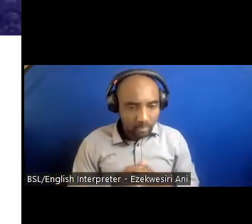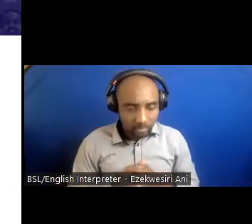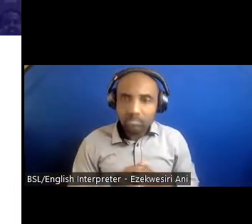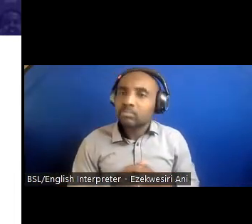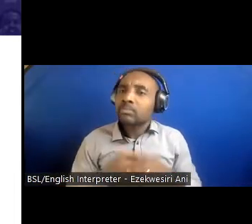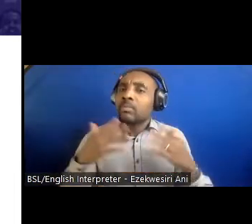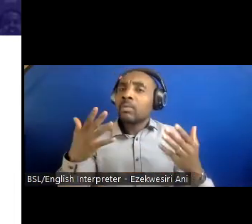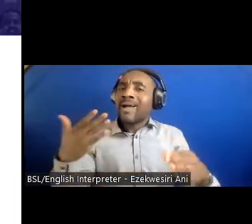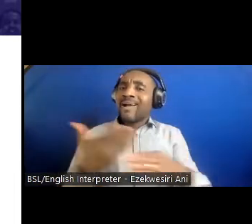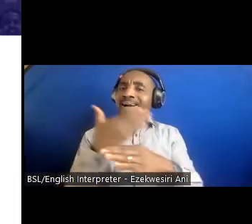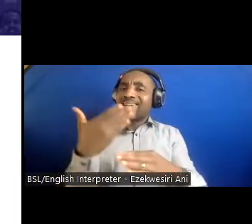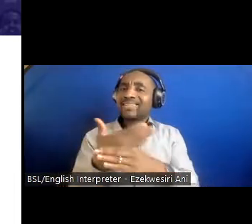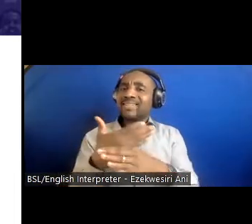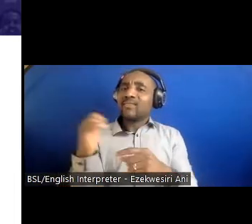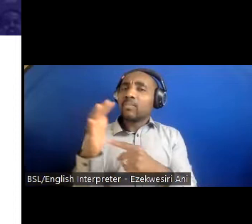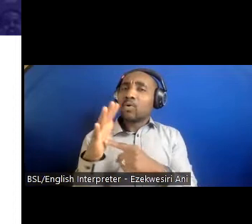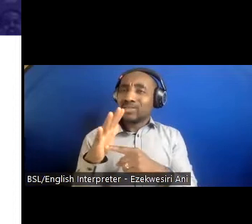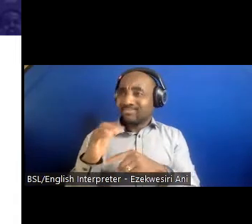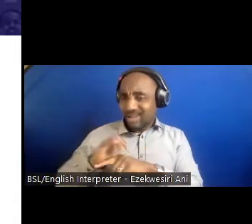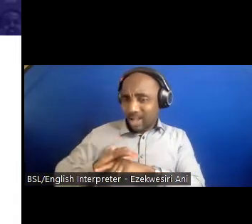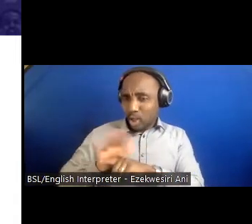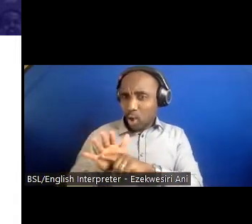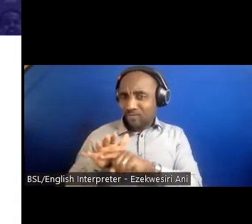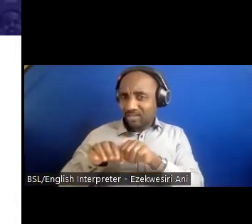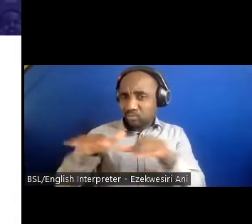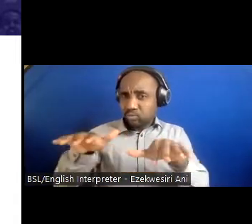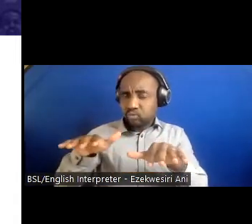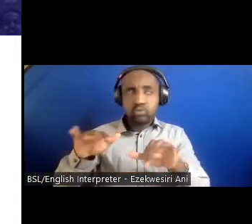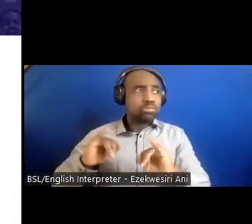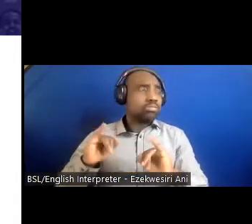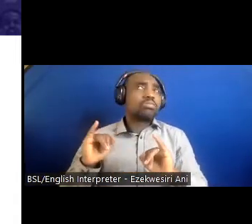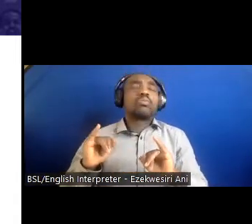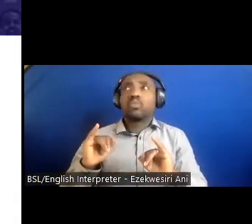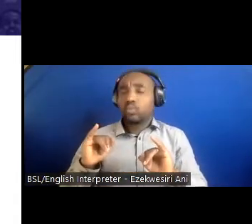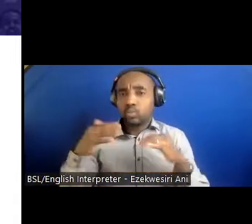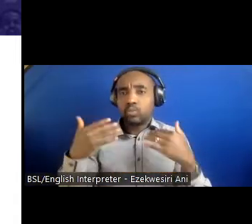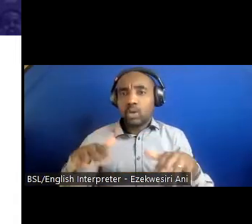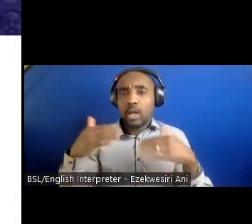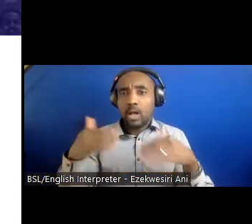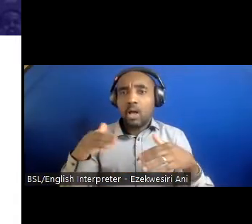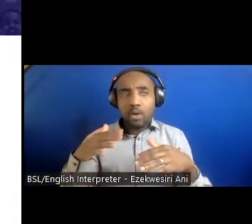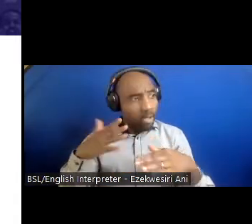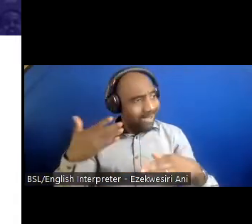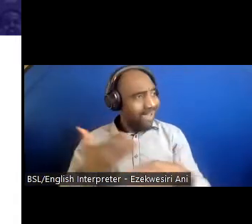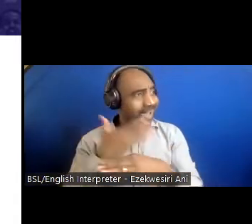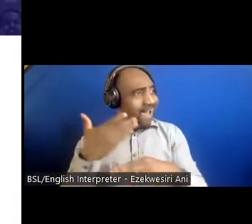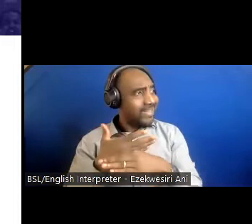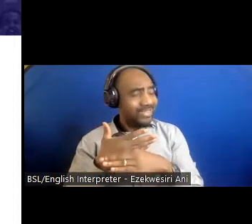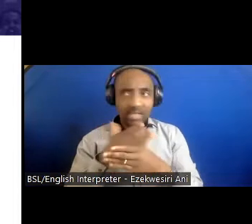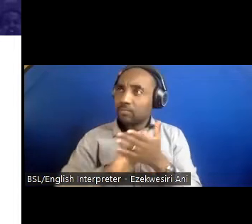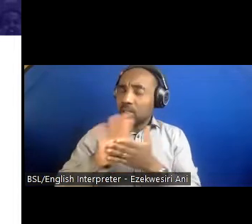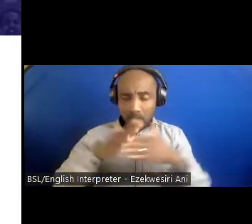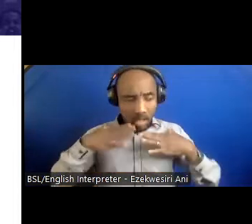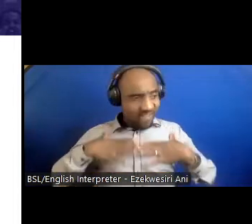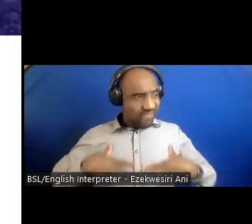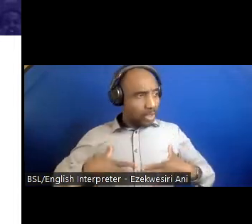was especially highlighted during the pandemic, as we saw that a huge role being active can play in helping not just our physical